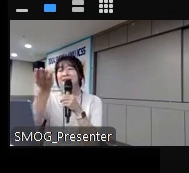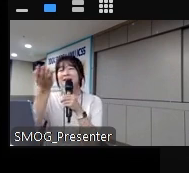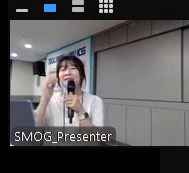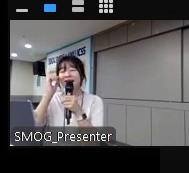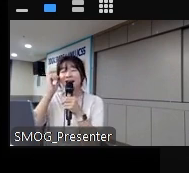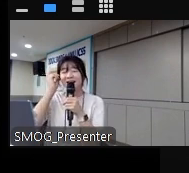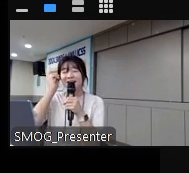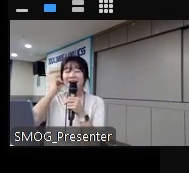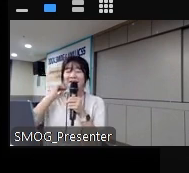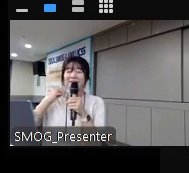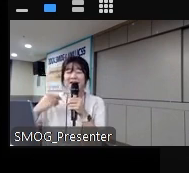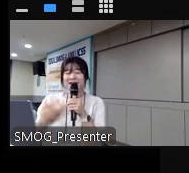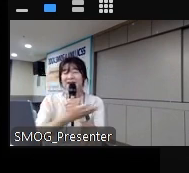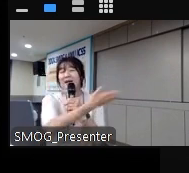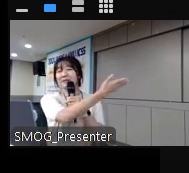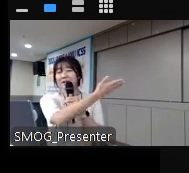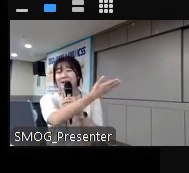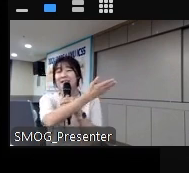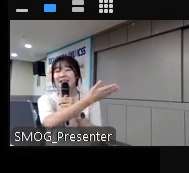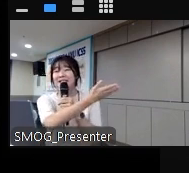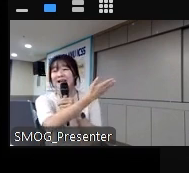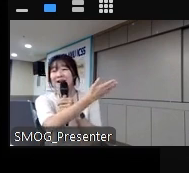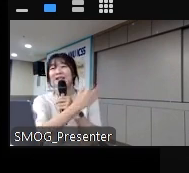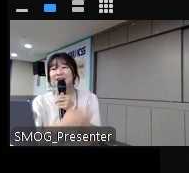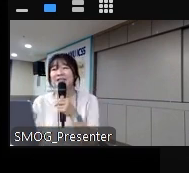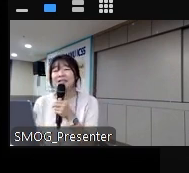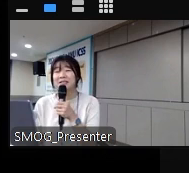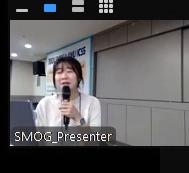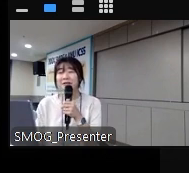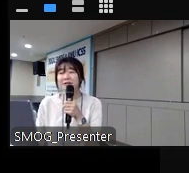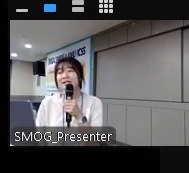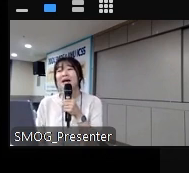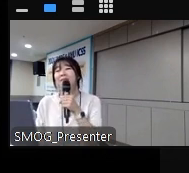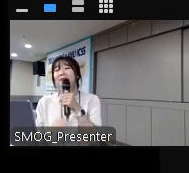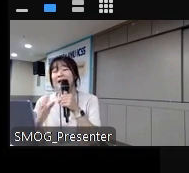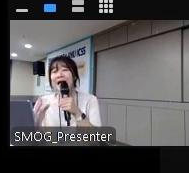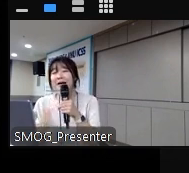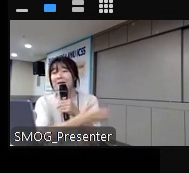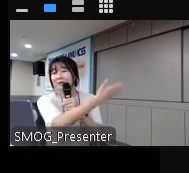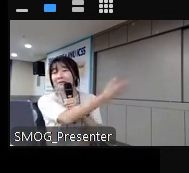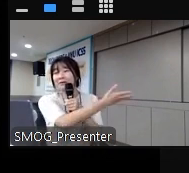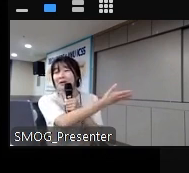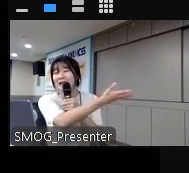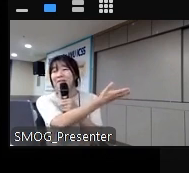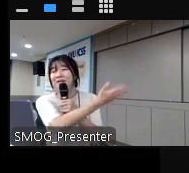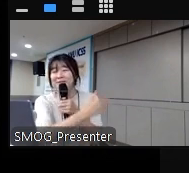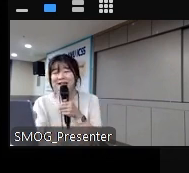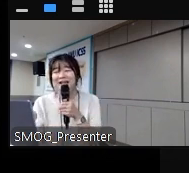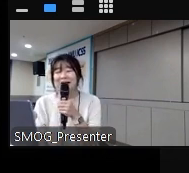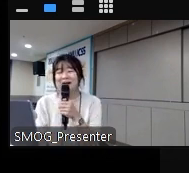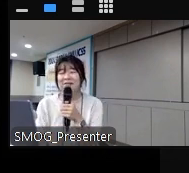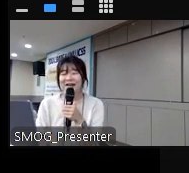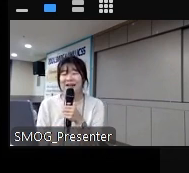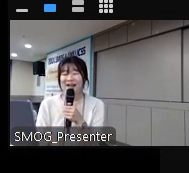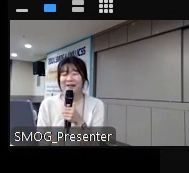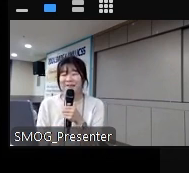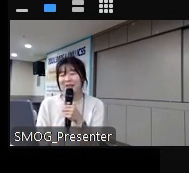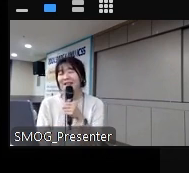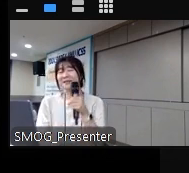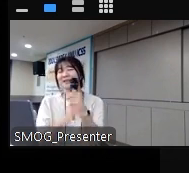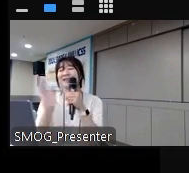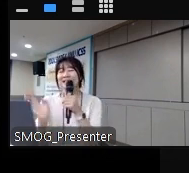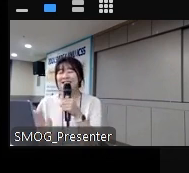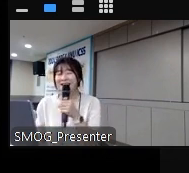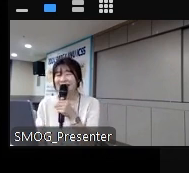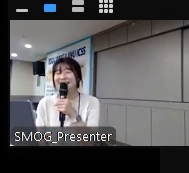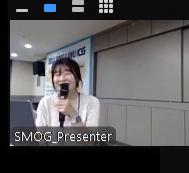to comment on, so Anne-Marie is a psychologist, so she was not very happy with what we came up with, but I told